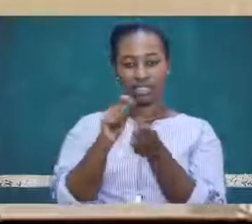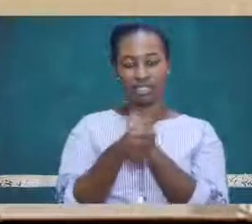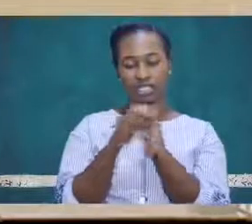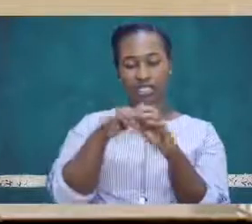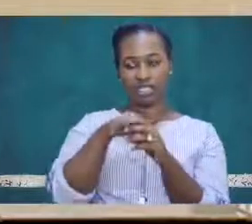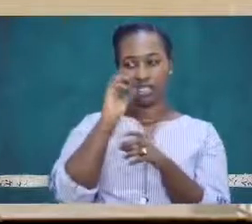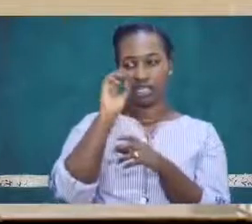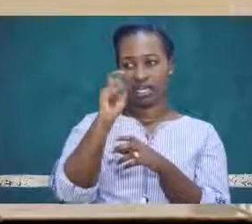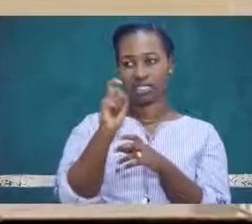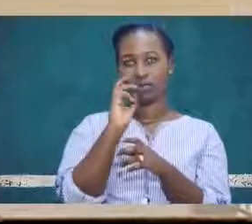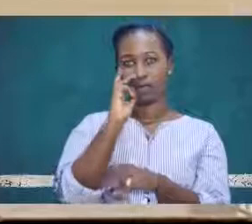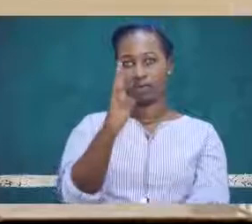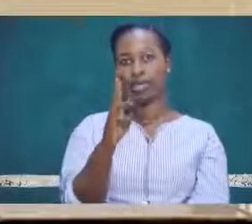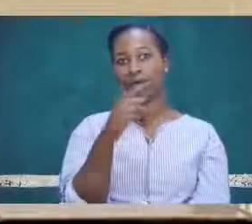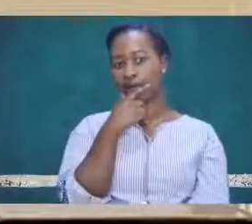be